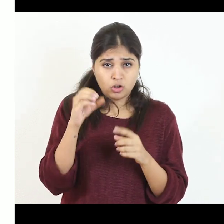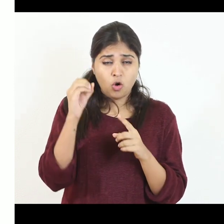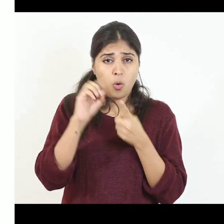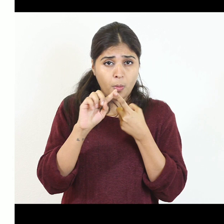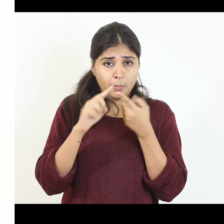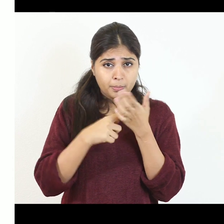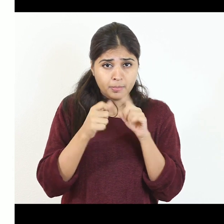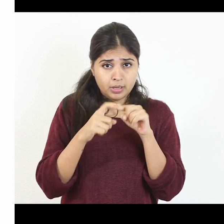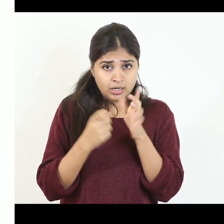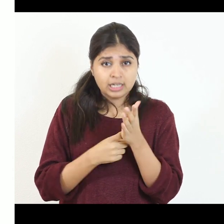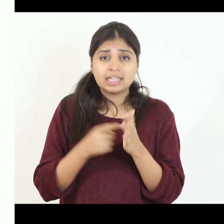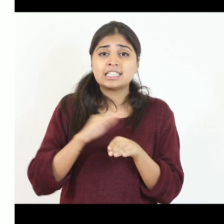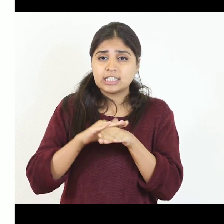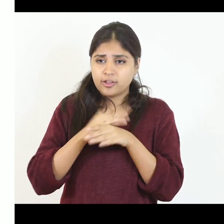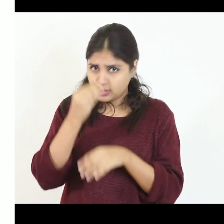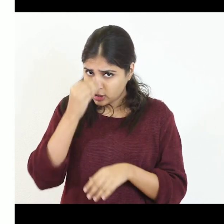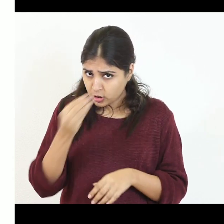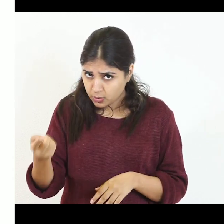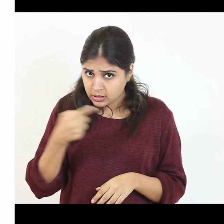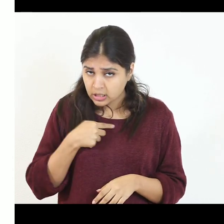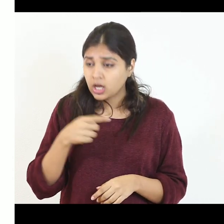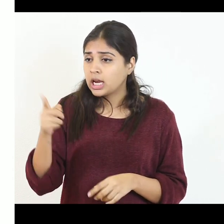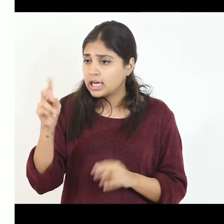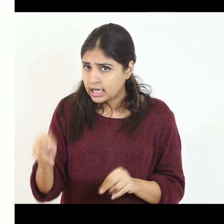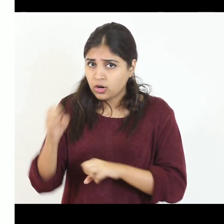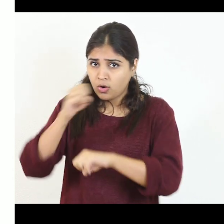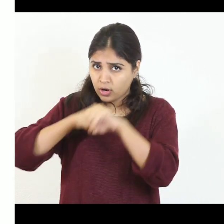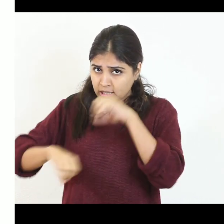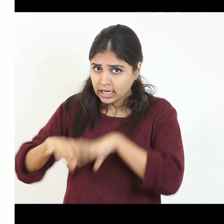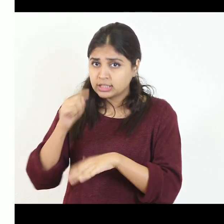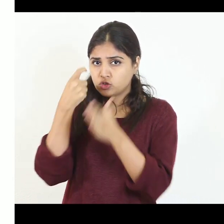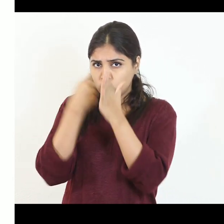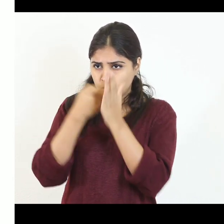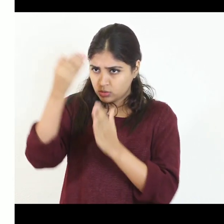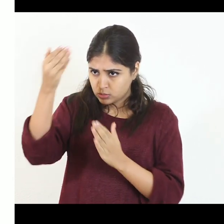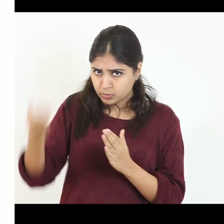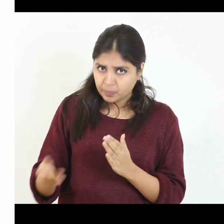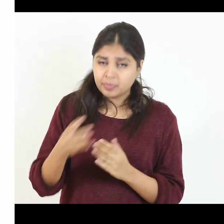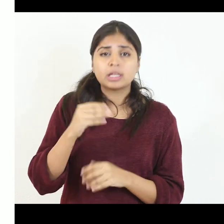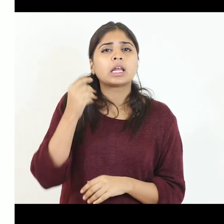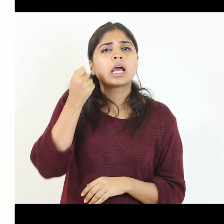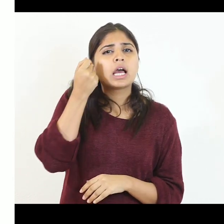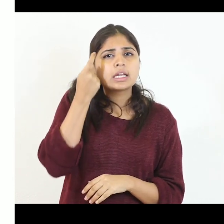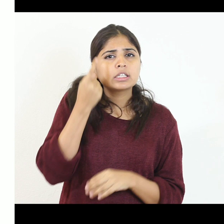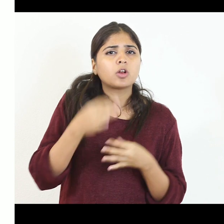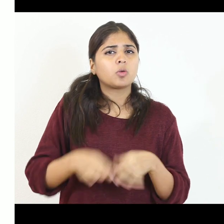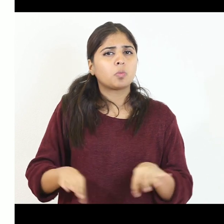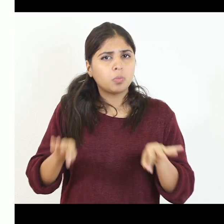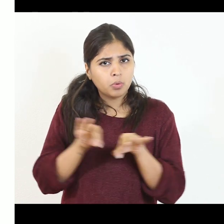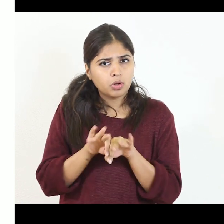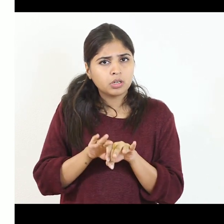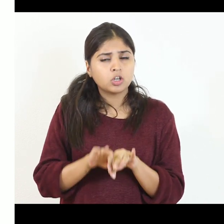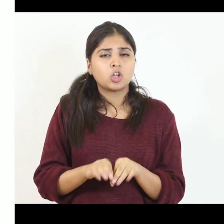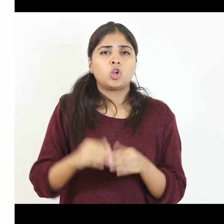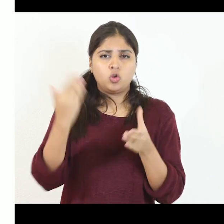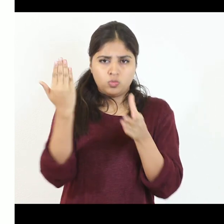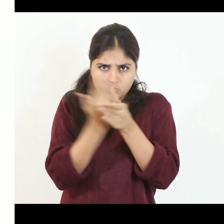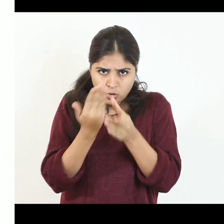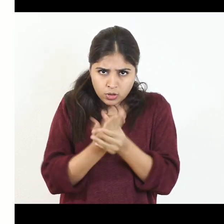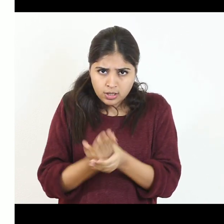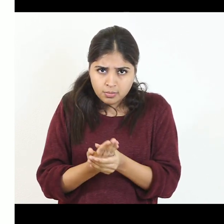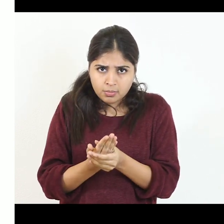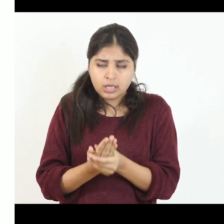prioritize service requests according to organizational guidelines and understand the importance of documenting,